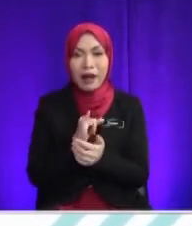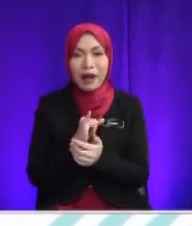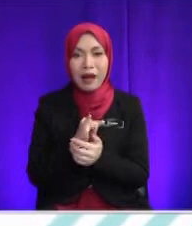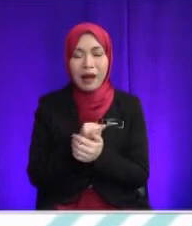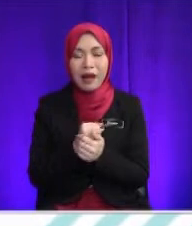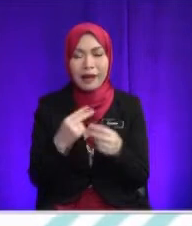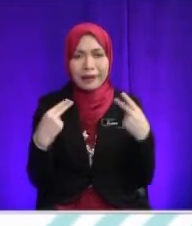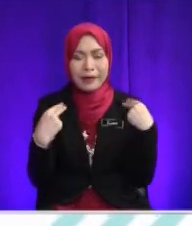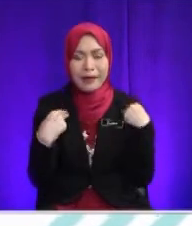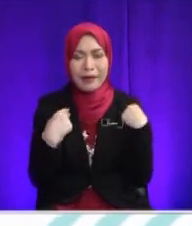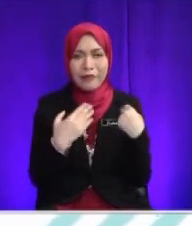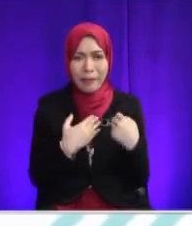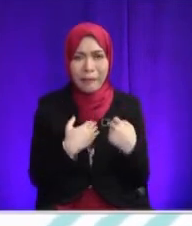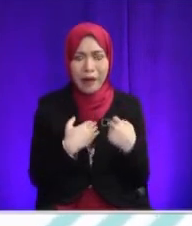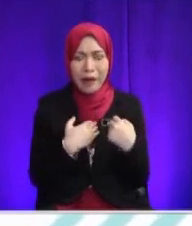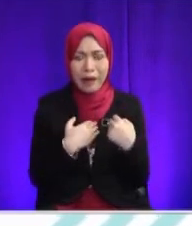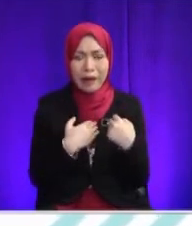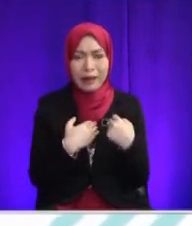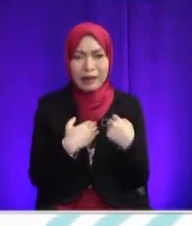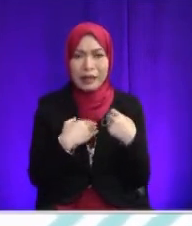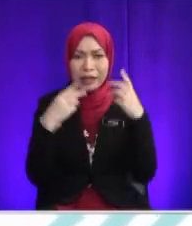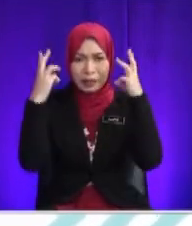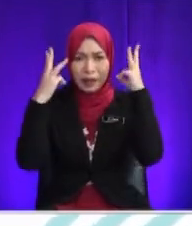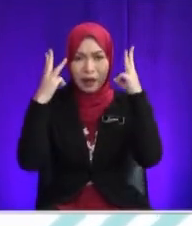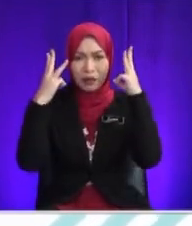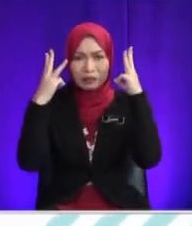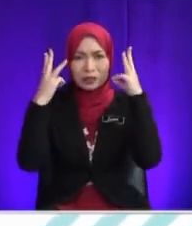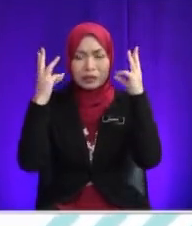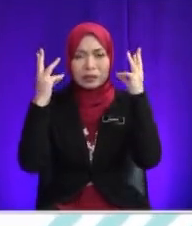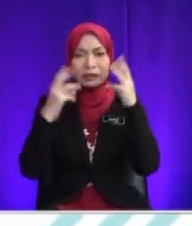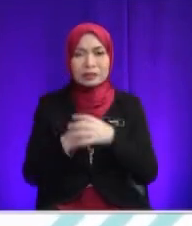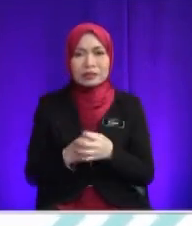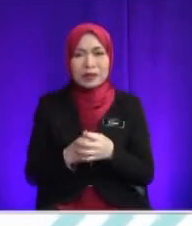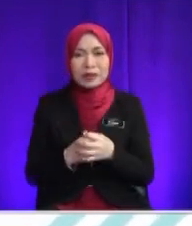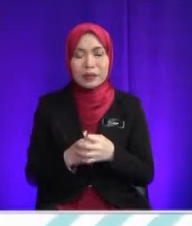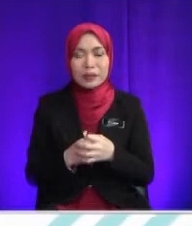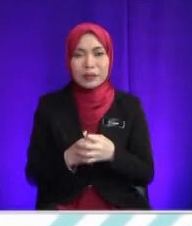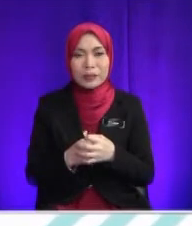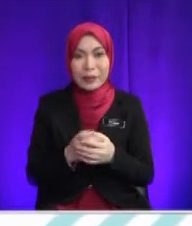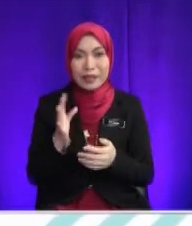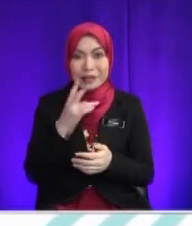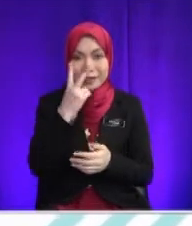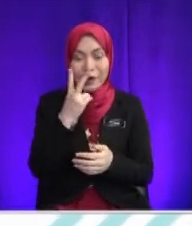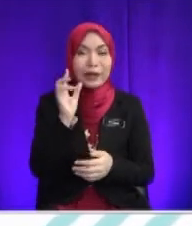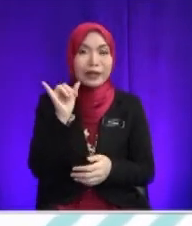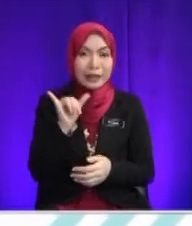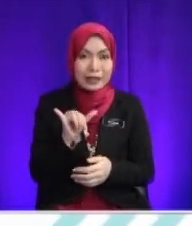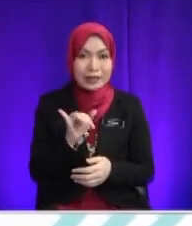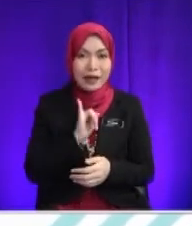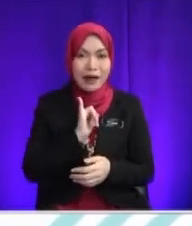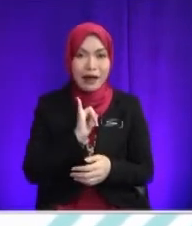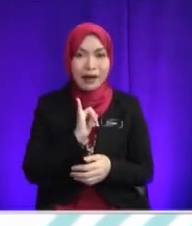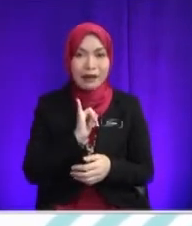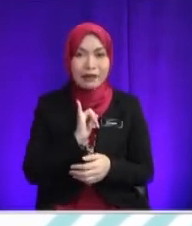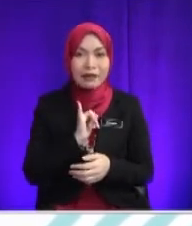not sure with I have my doubts. I have my doubts whether she can be trusted. Let's check. Yes, I have my